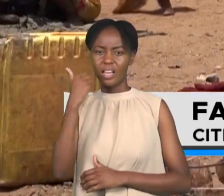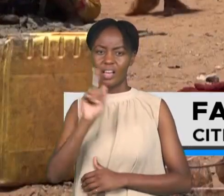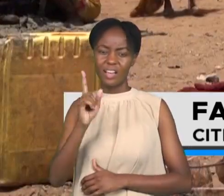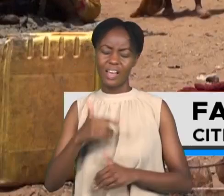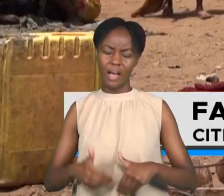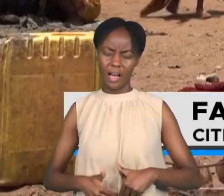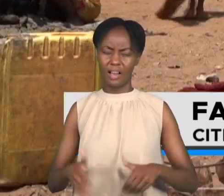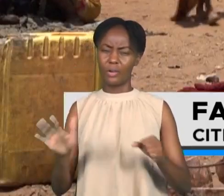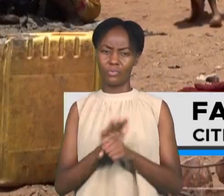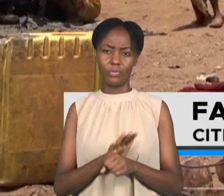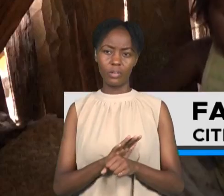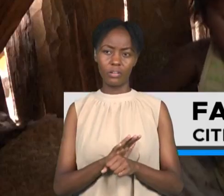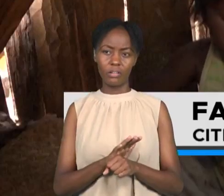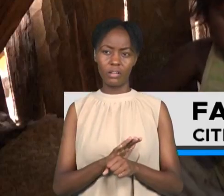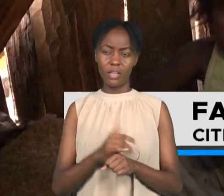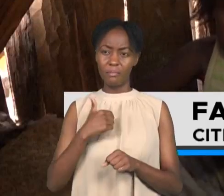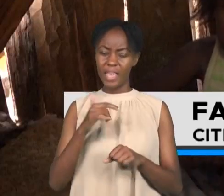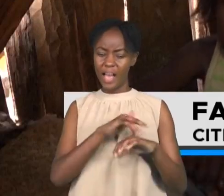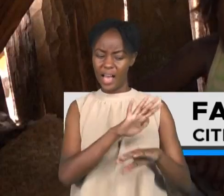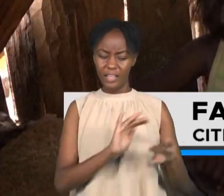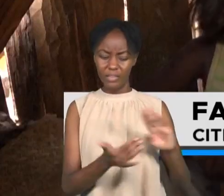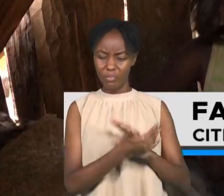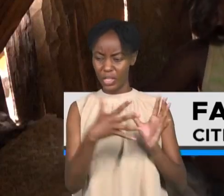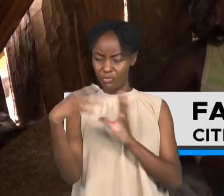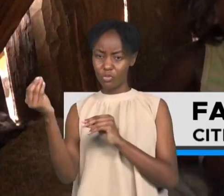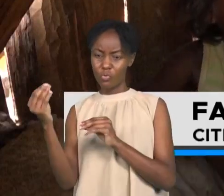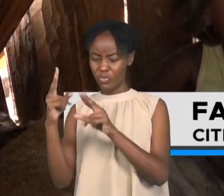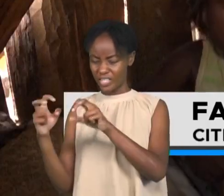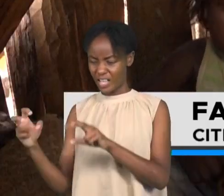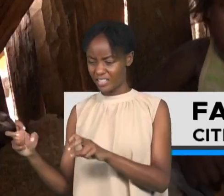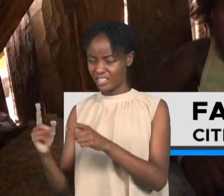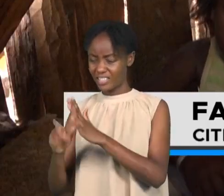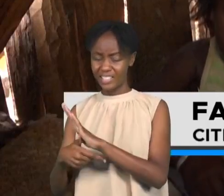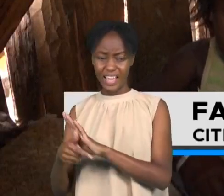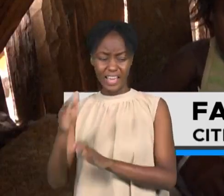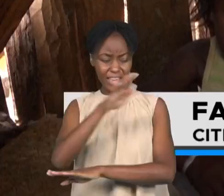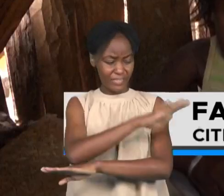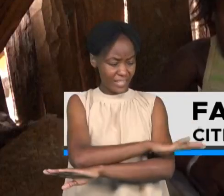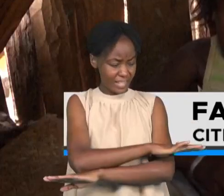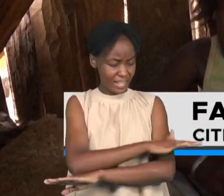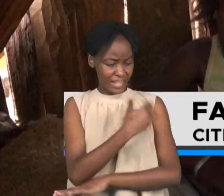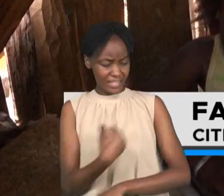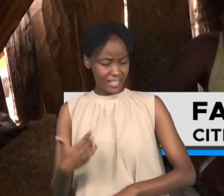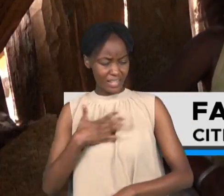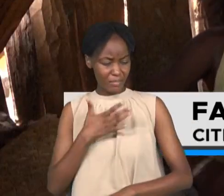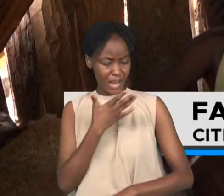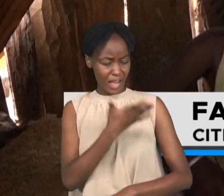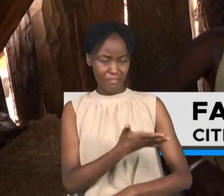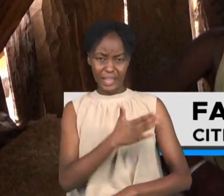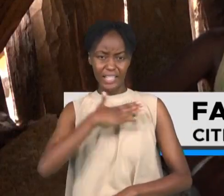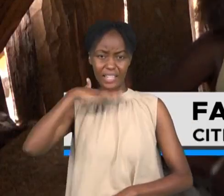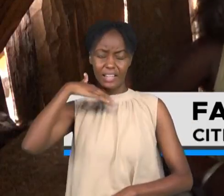famine. I left early in the morning and came back in the evening, and I saw the body of my child with his eyes